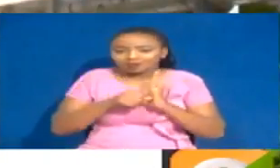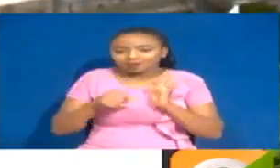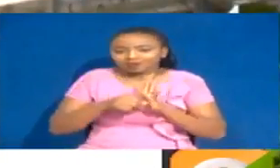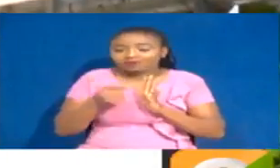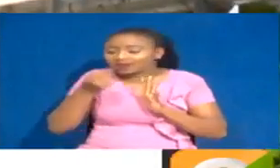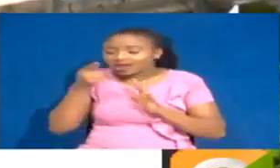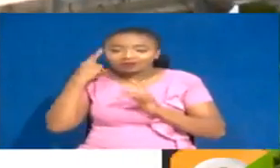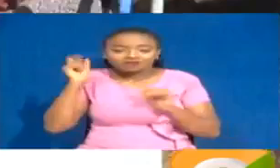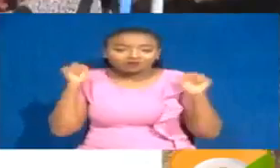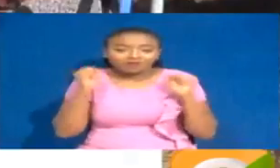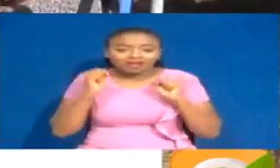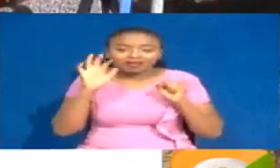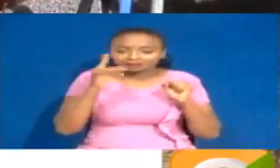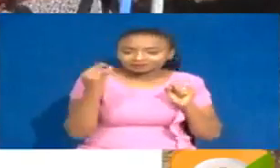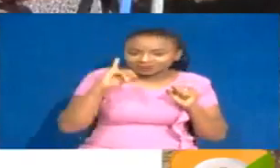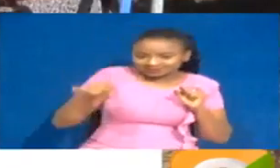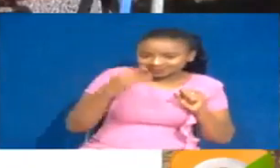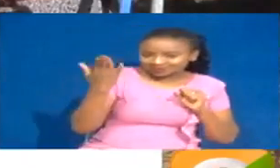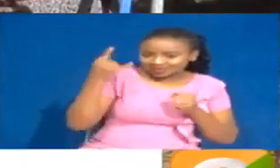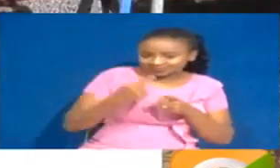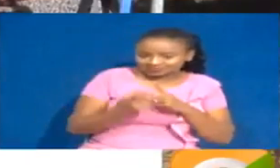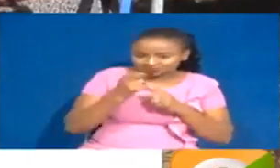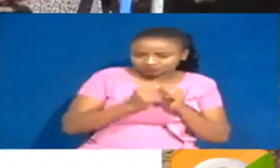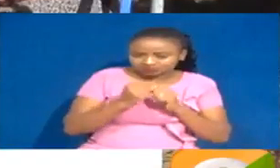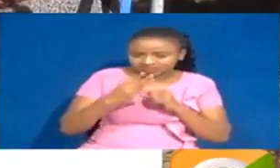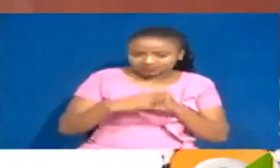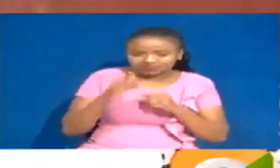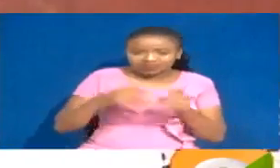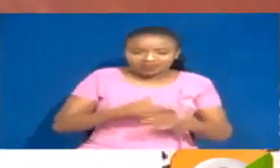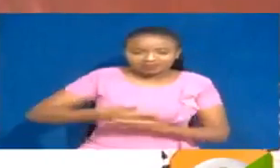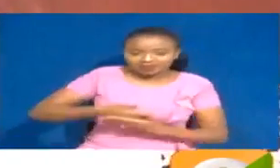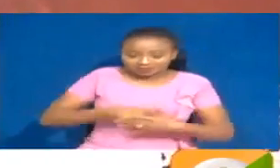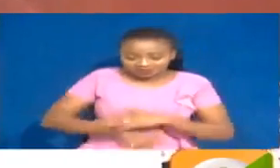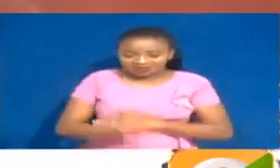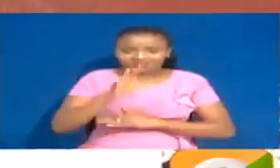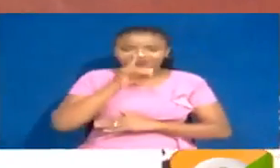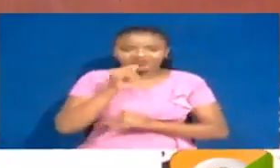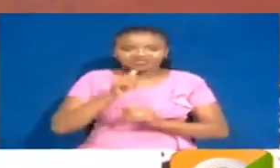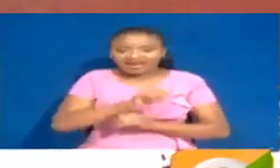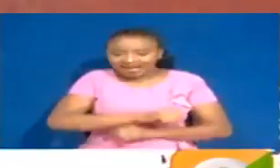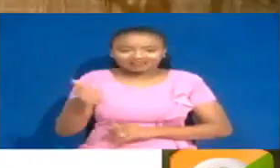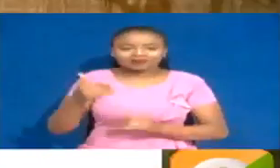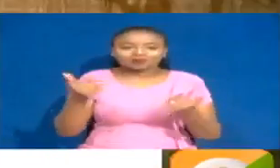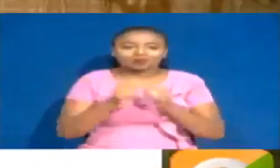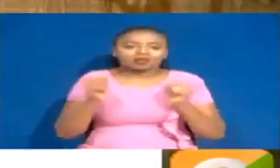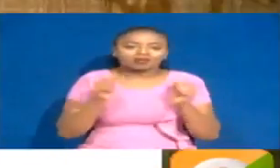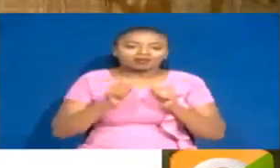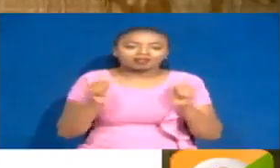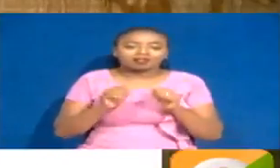last year, Irene was blessed with a baby boy, a consolation for her tears, but she is one in many.